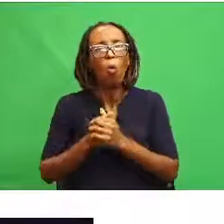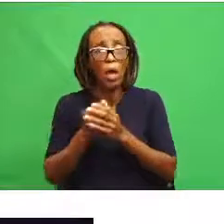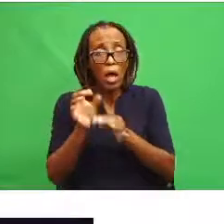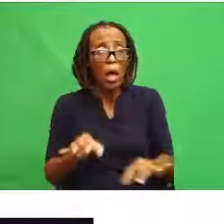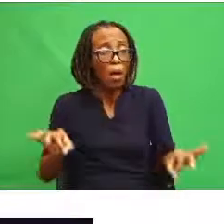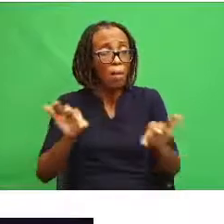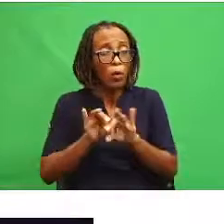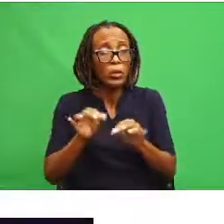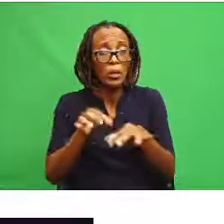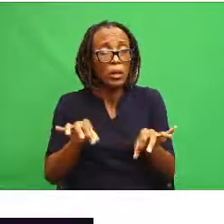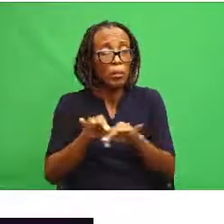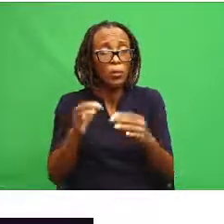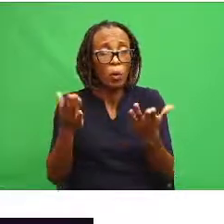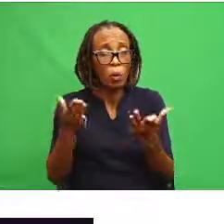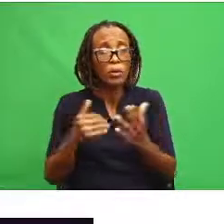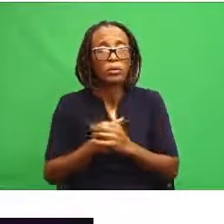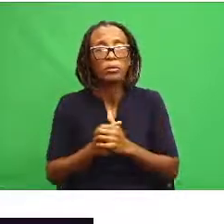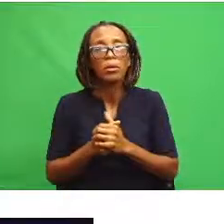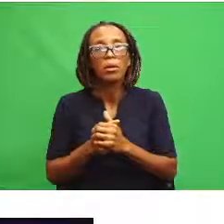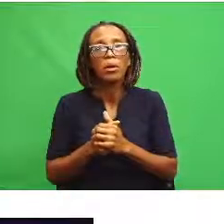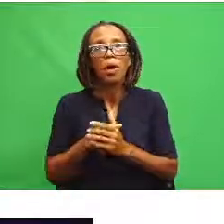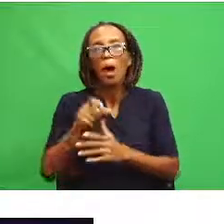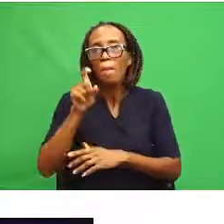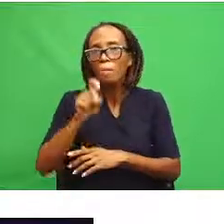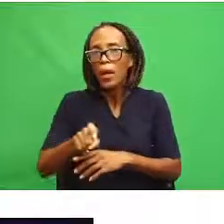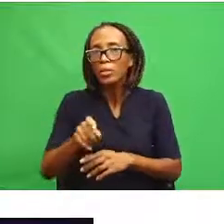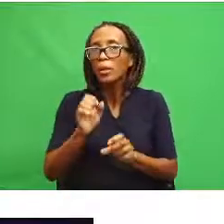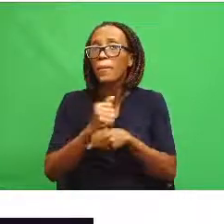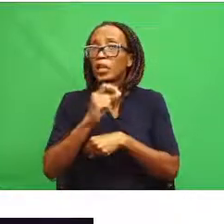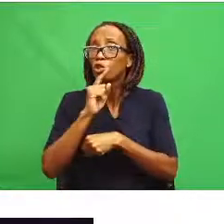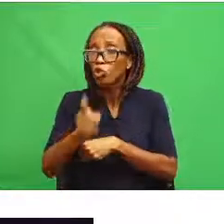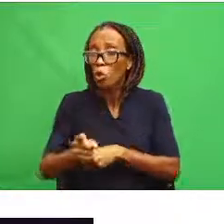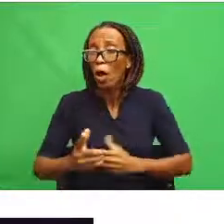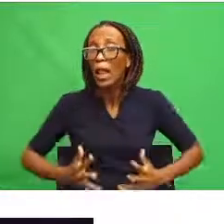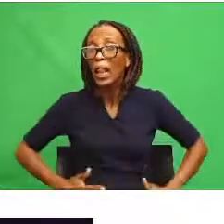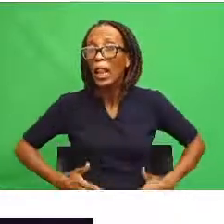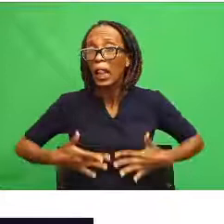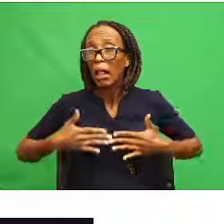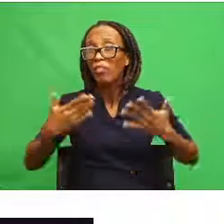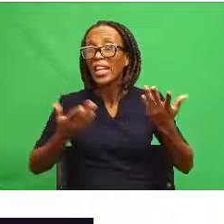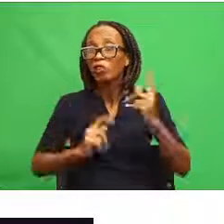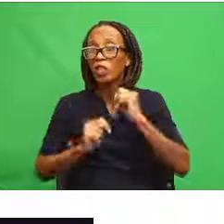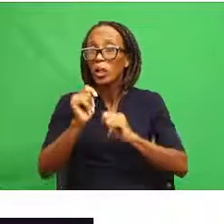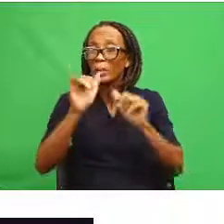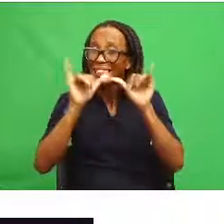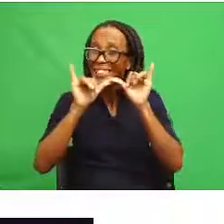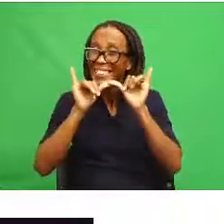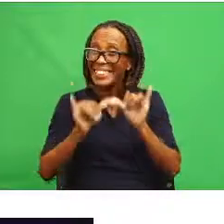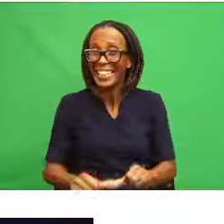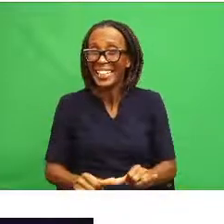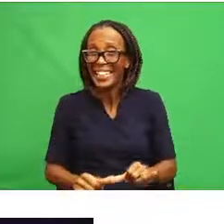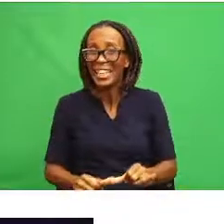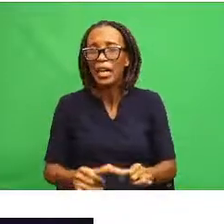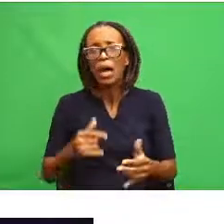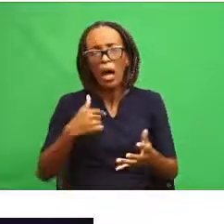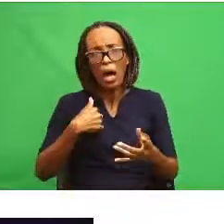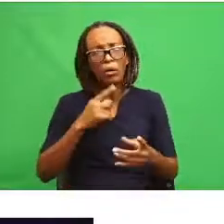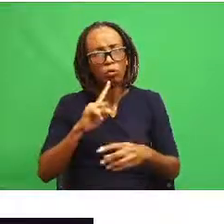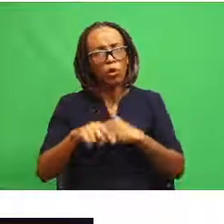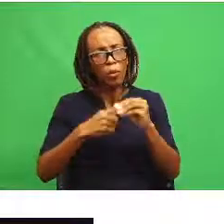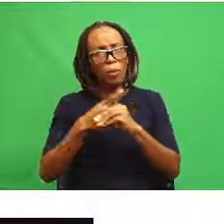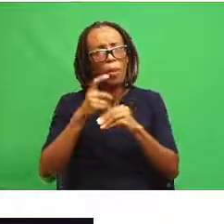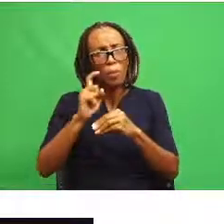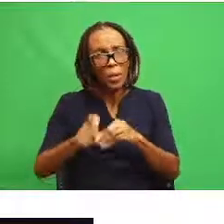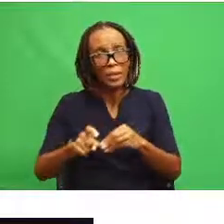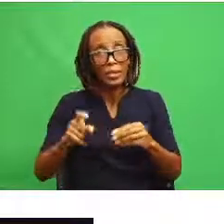that must be met is one of residing in the country. I was speaking on the residential qualification. I mentioned your status must